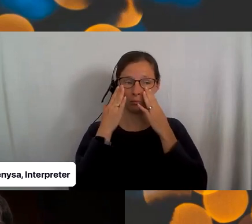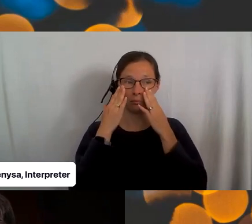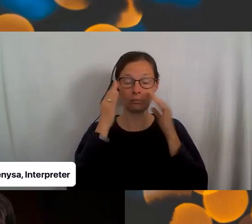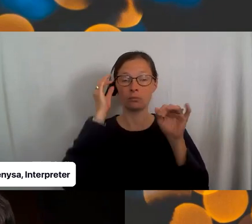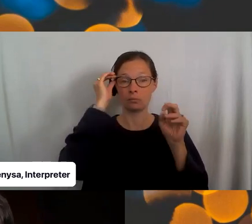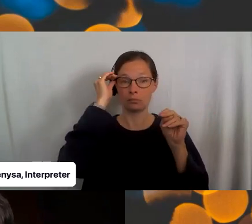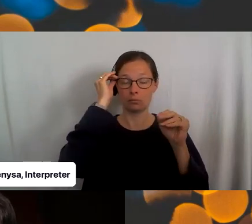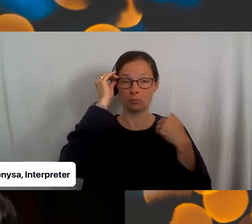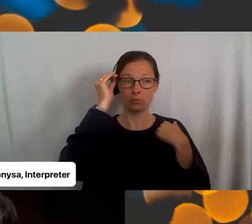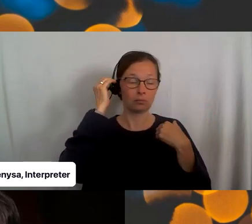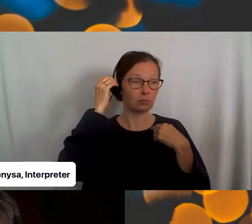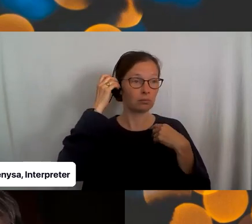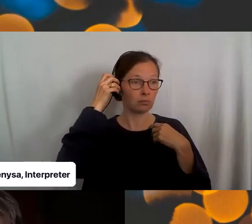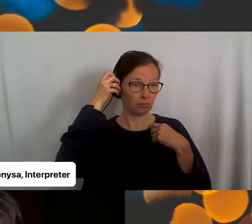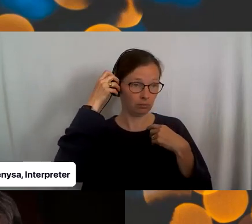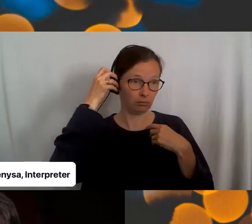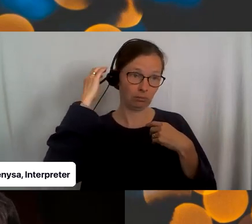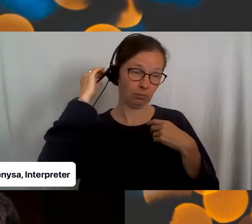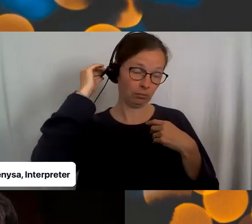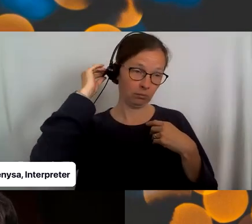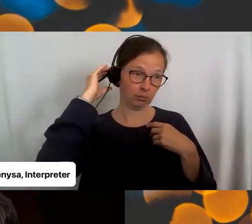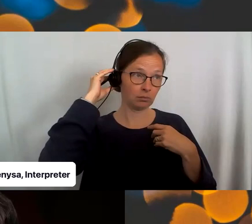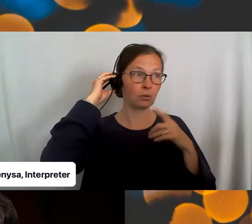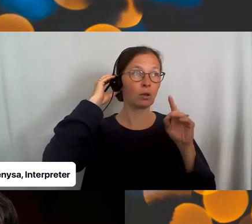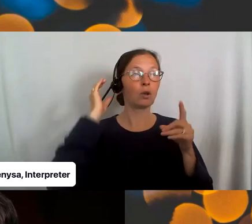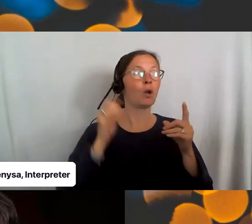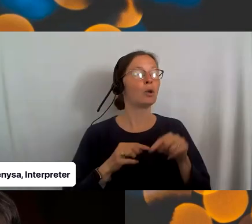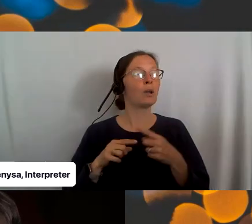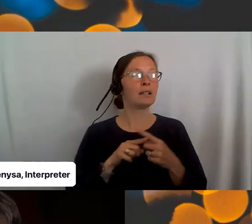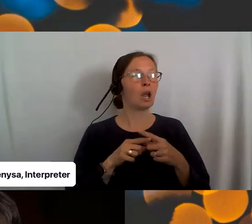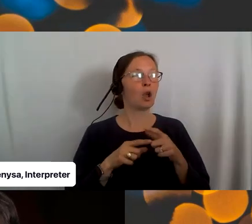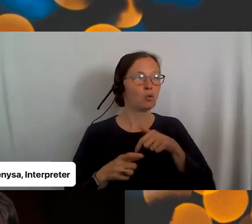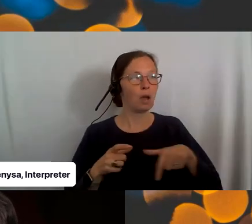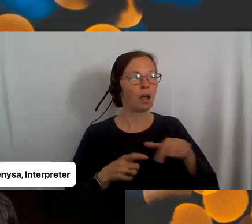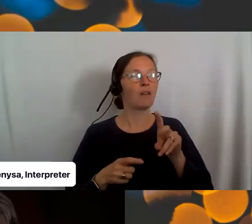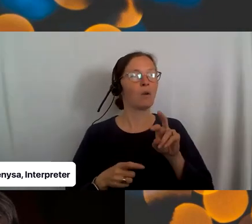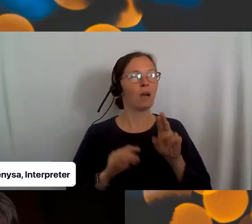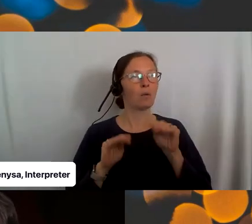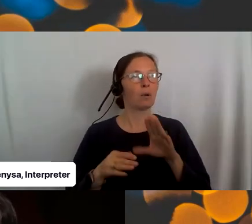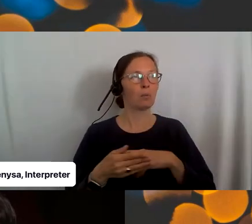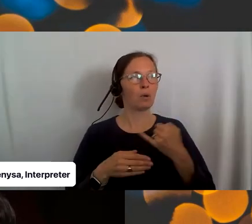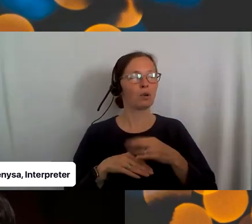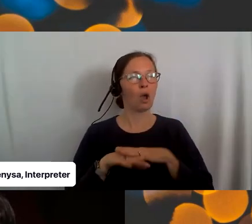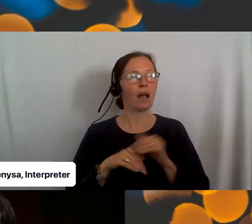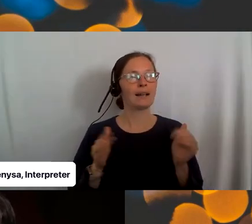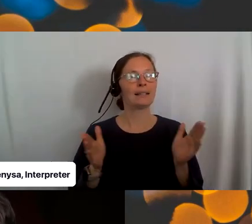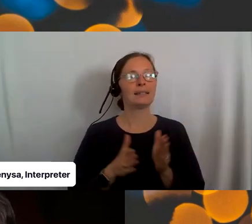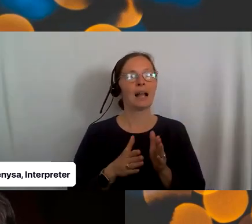Jason has. When knitting in the round, you ever put your project on a tiny lazy Susan for easier unspinach?